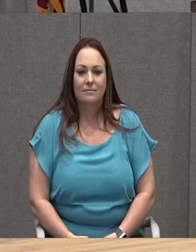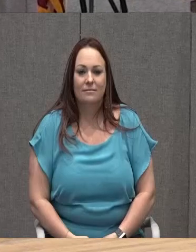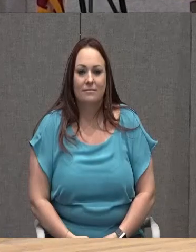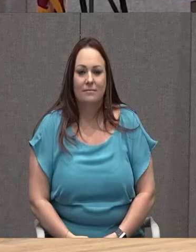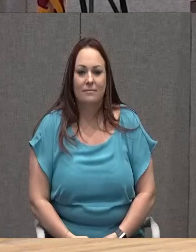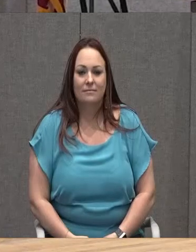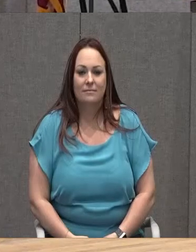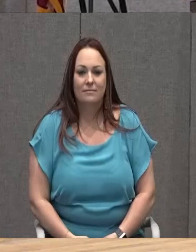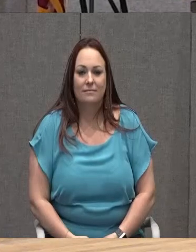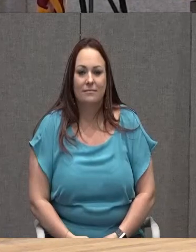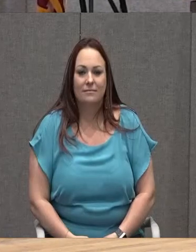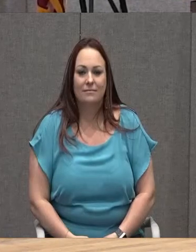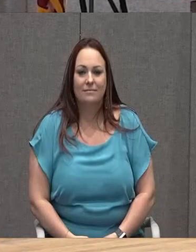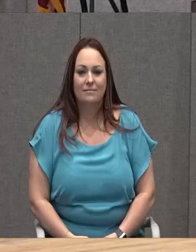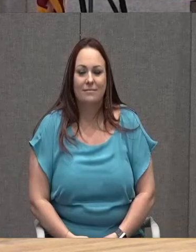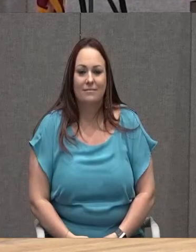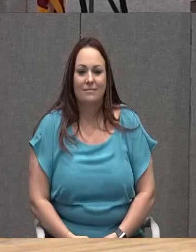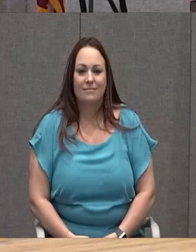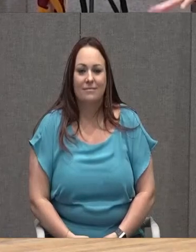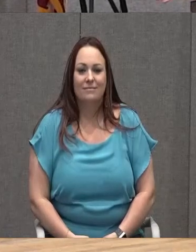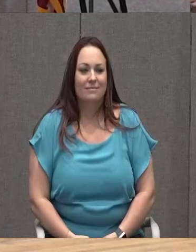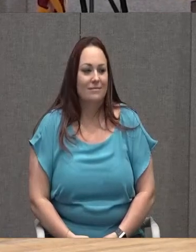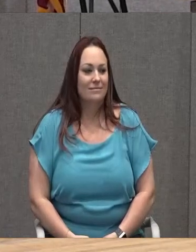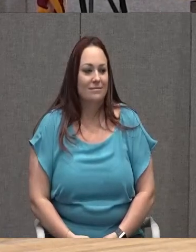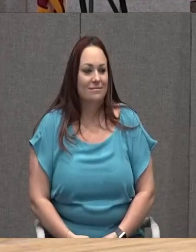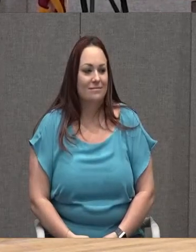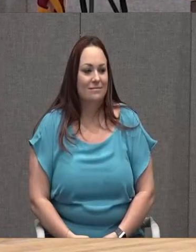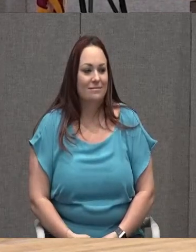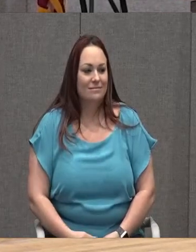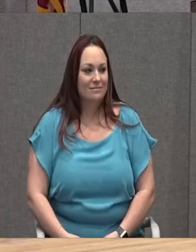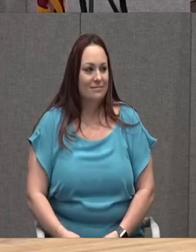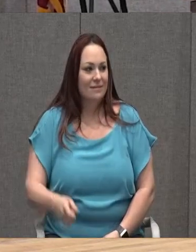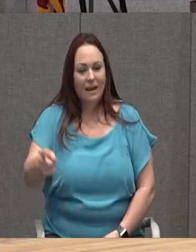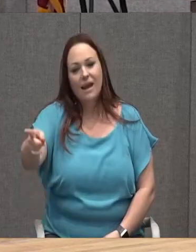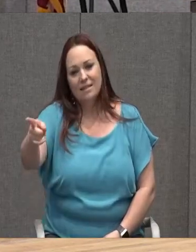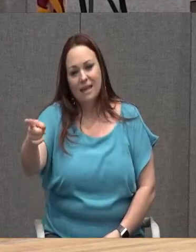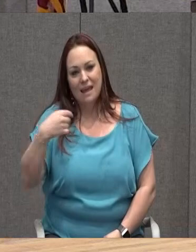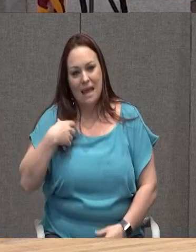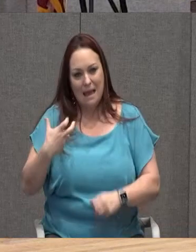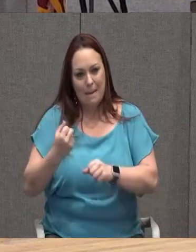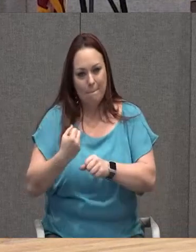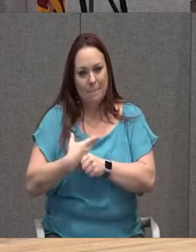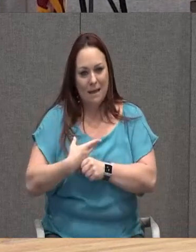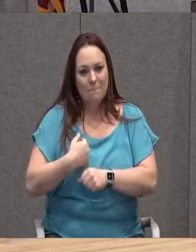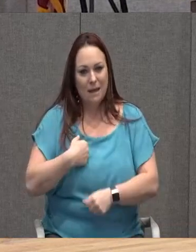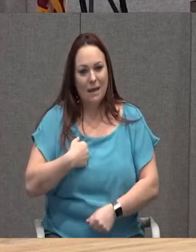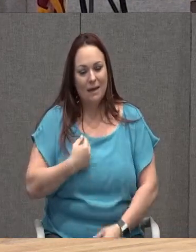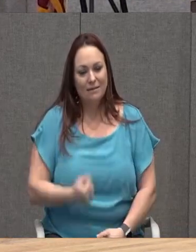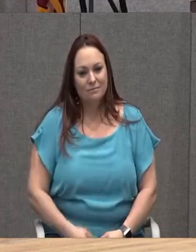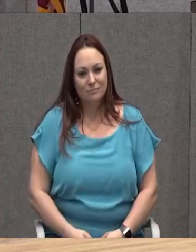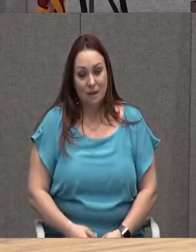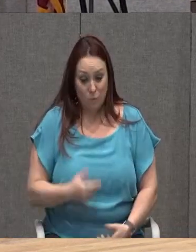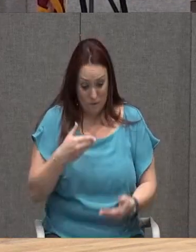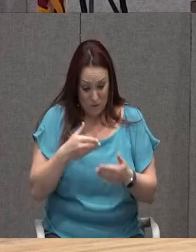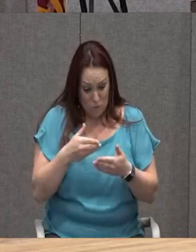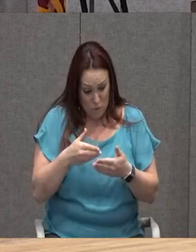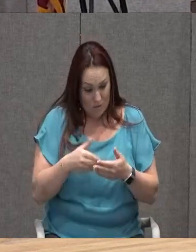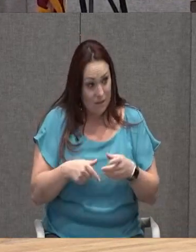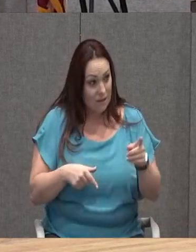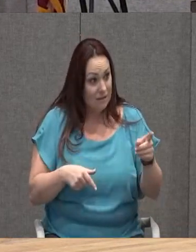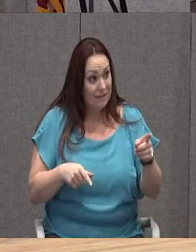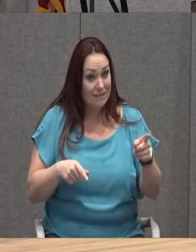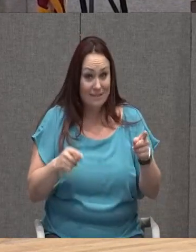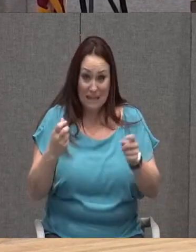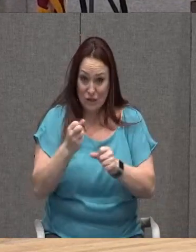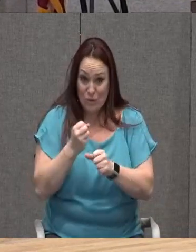Whew, Yeah. done. Oh, I think he got me that time. It was close. Did you